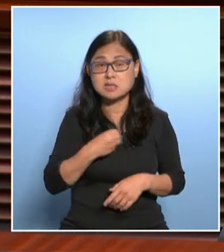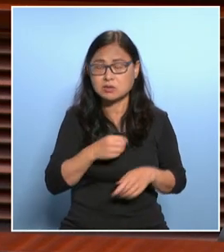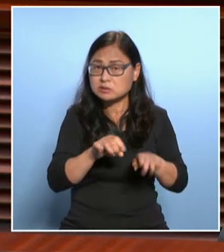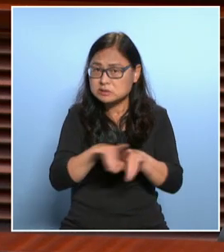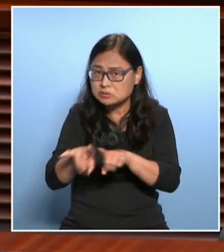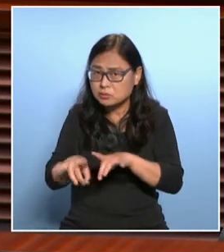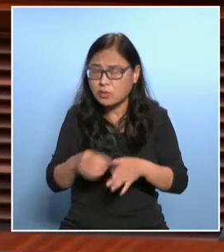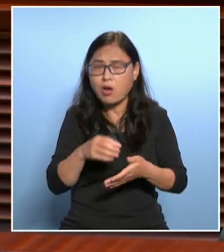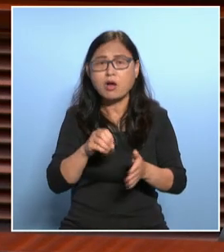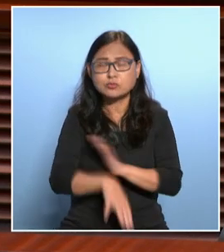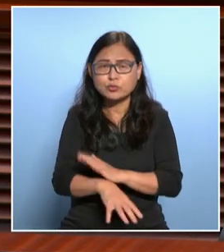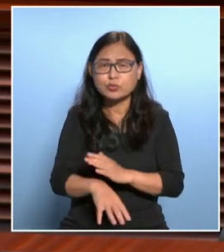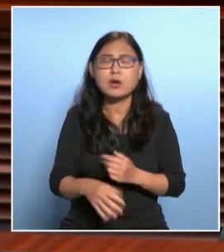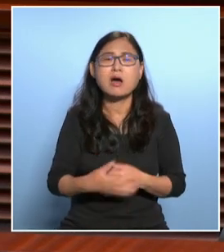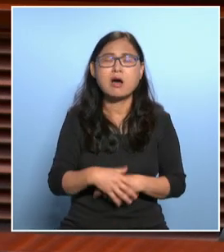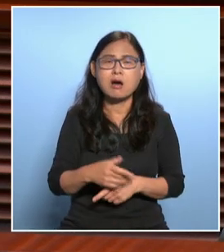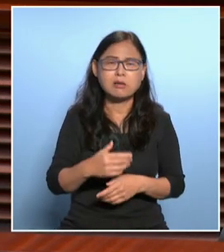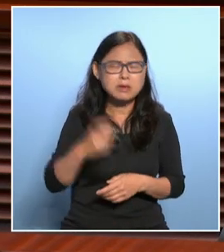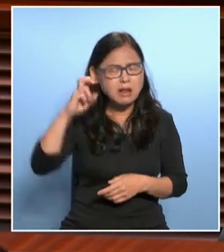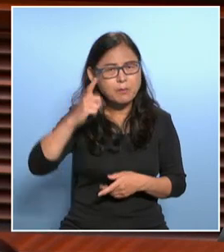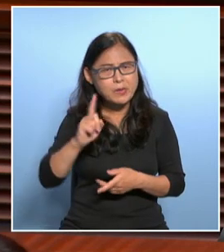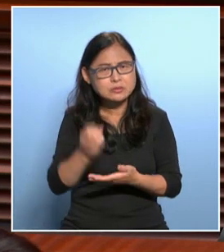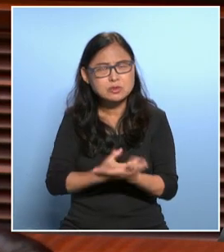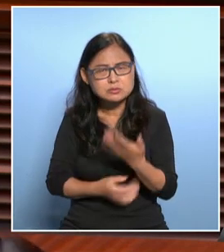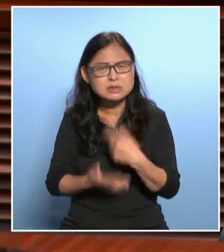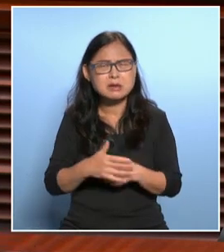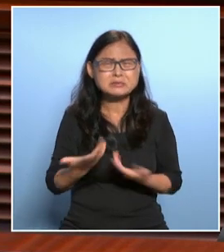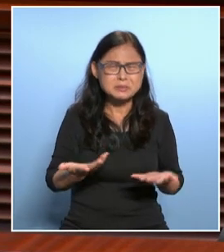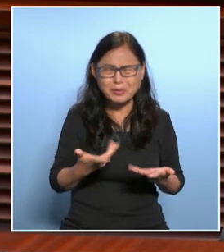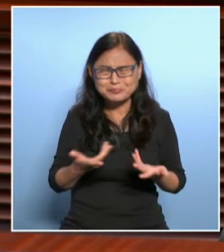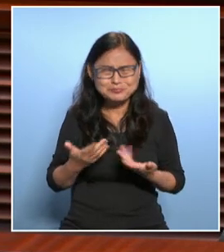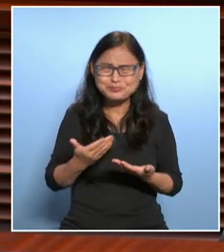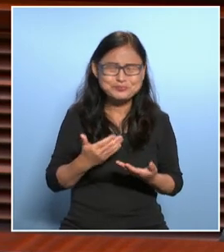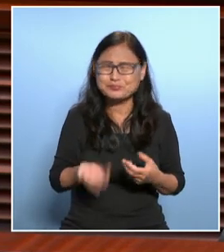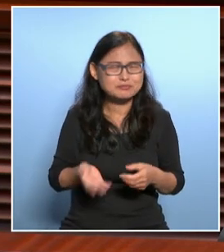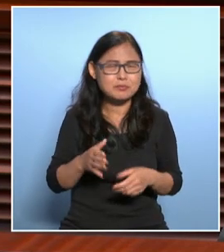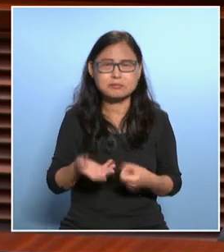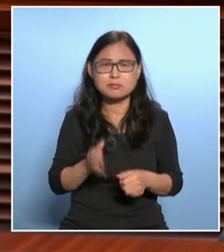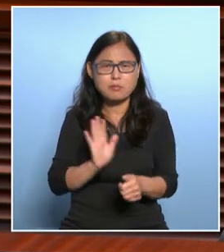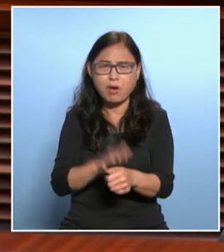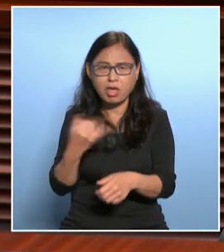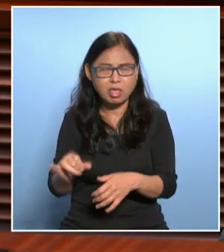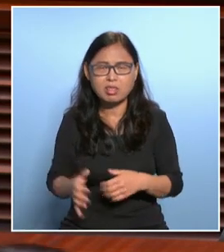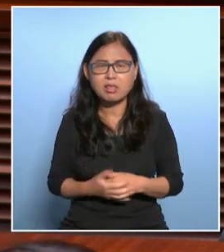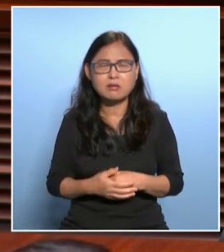that resources on healthcare is in a shortfall in Hong Kong.